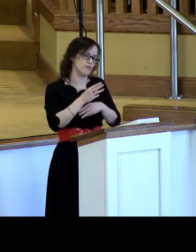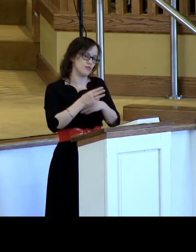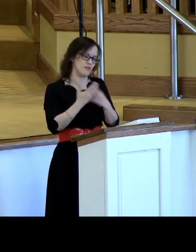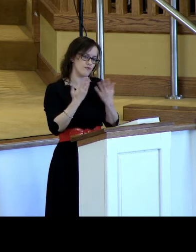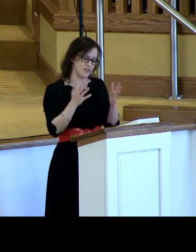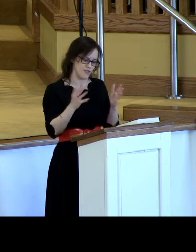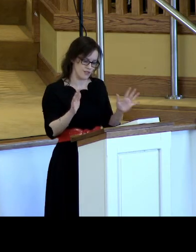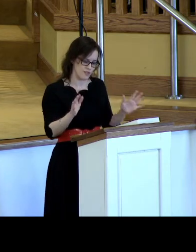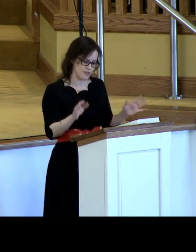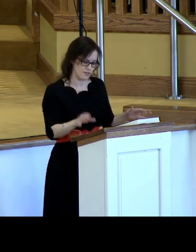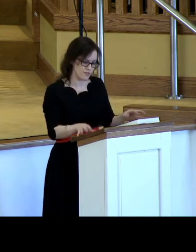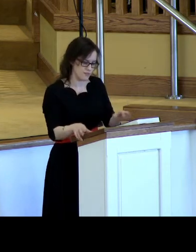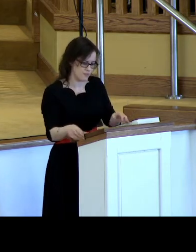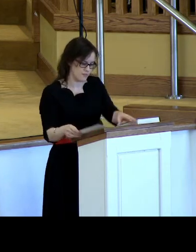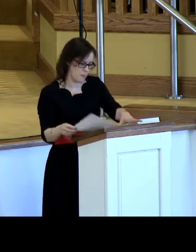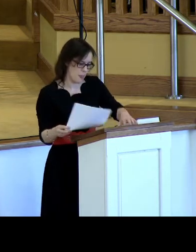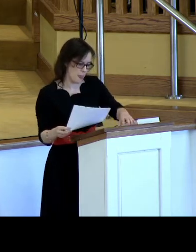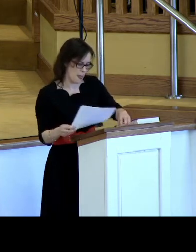world.